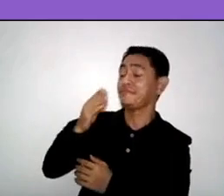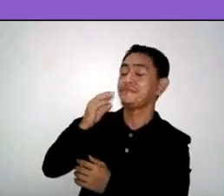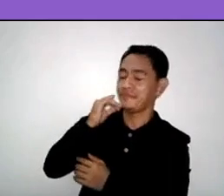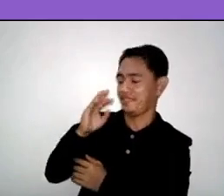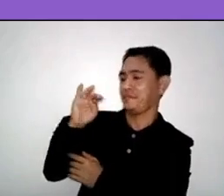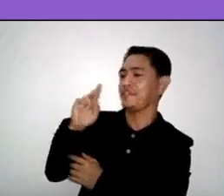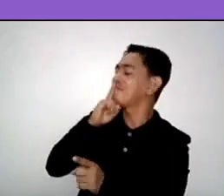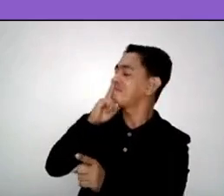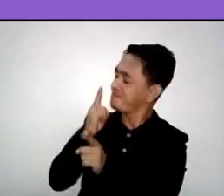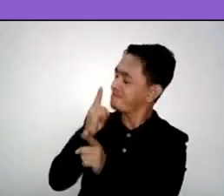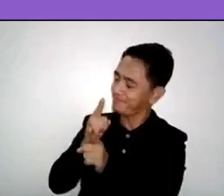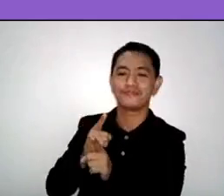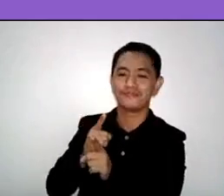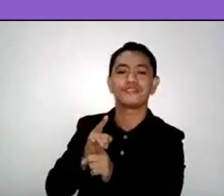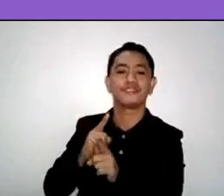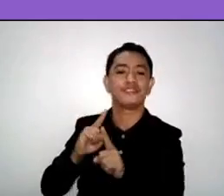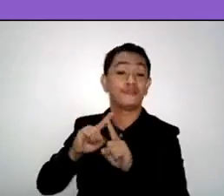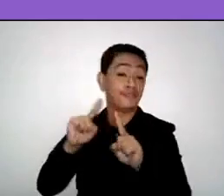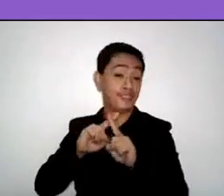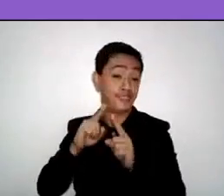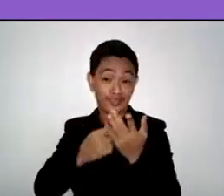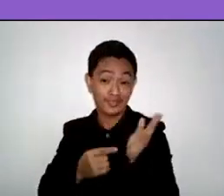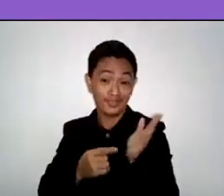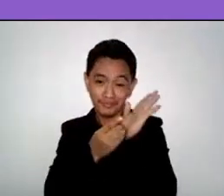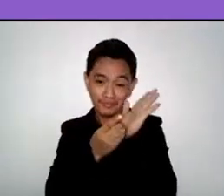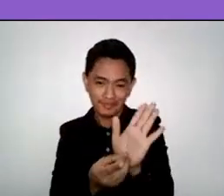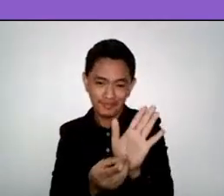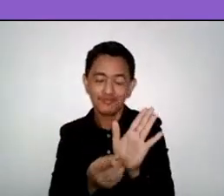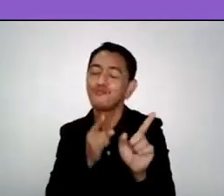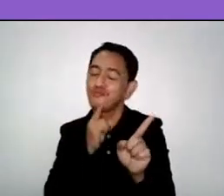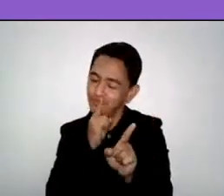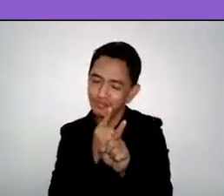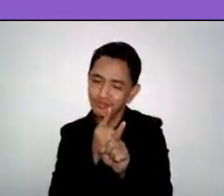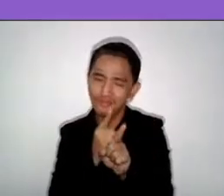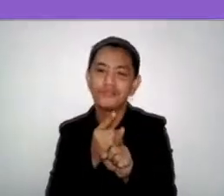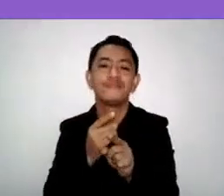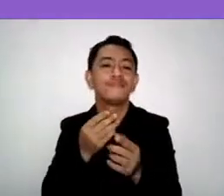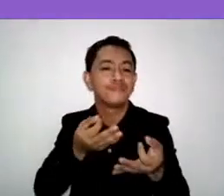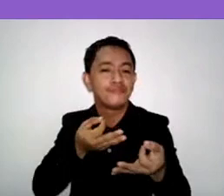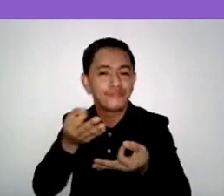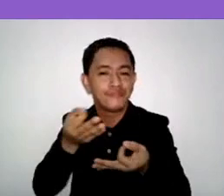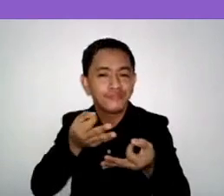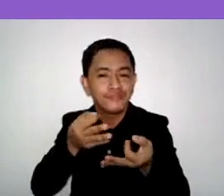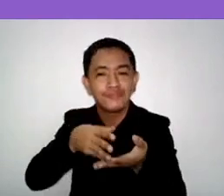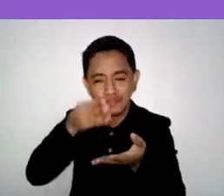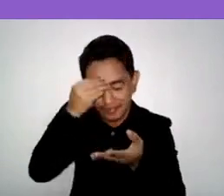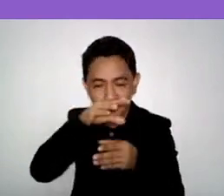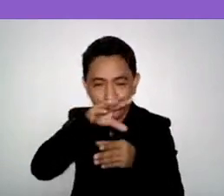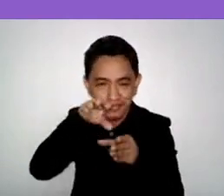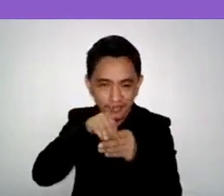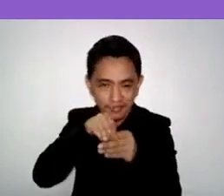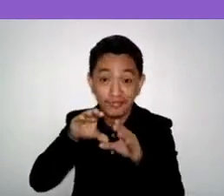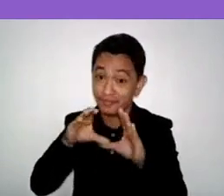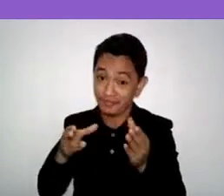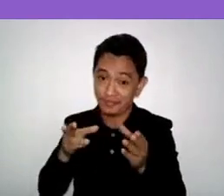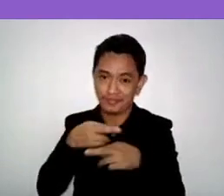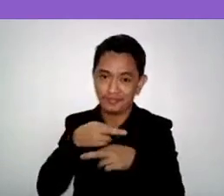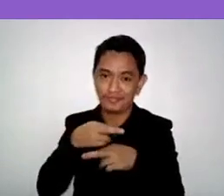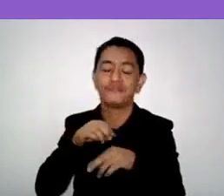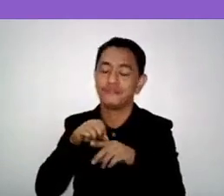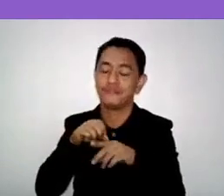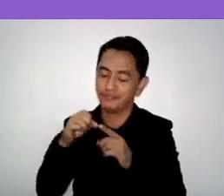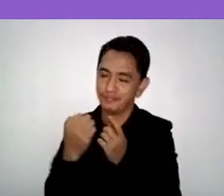Thank you so much for that very informative talk, Ms. Imelda. Indeed, the different tools demonstrated will